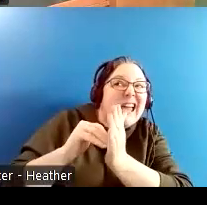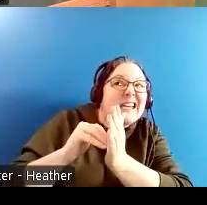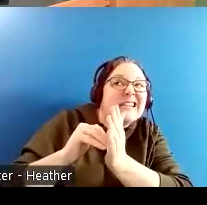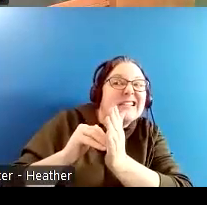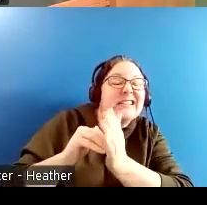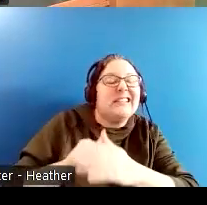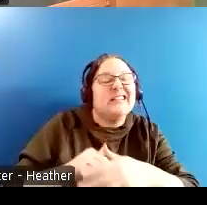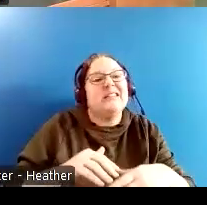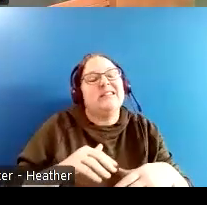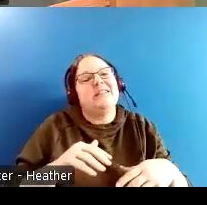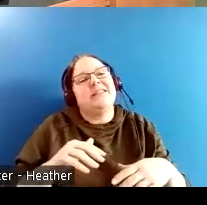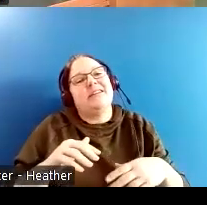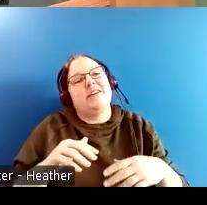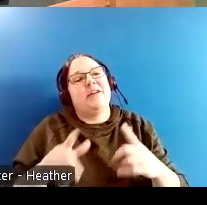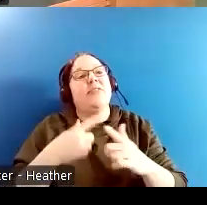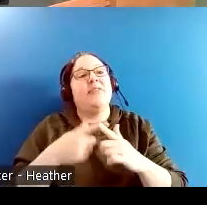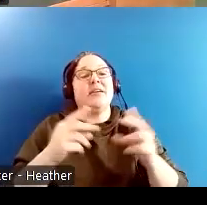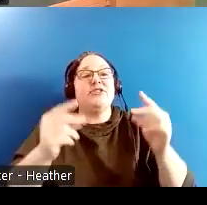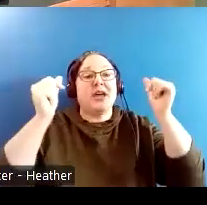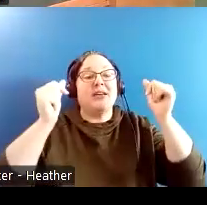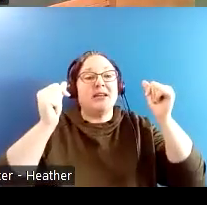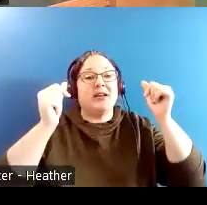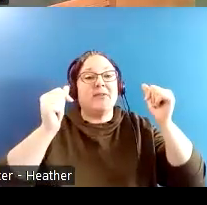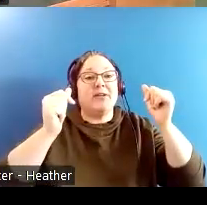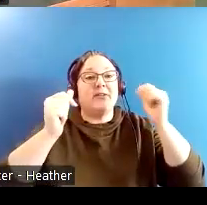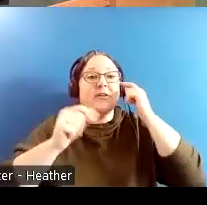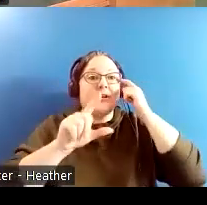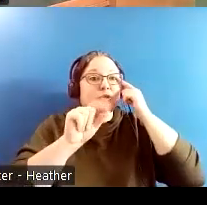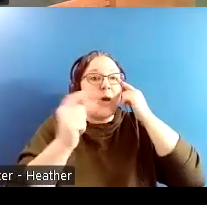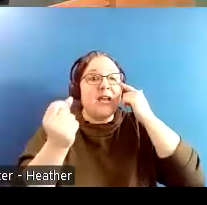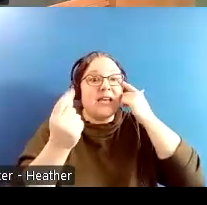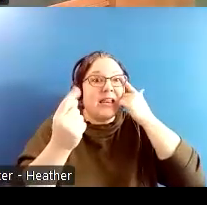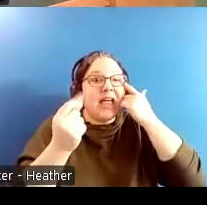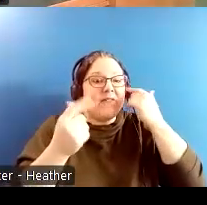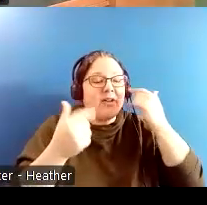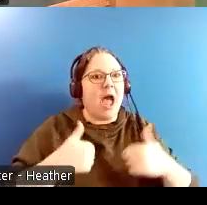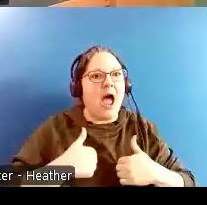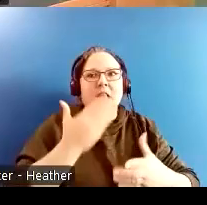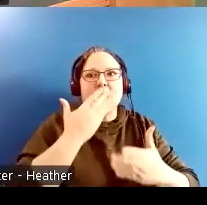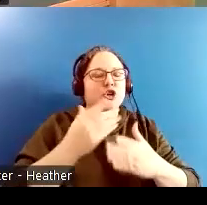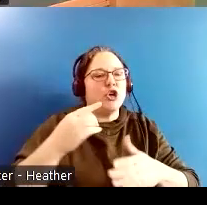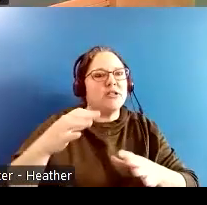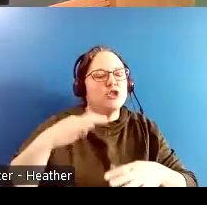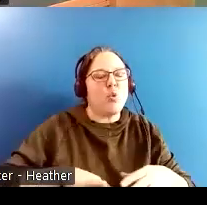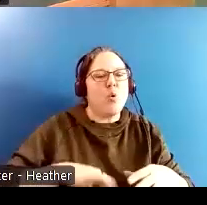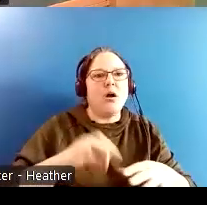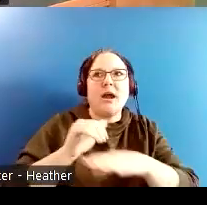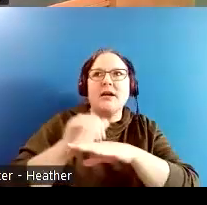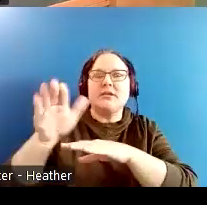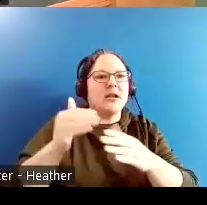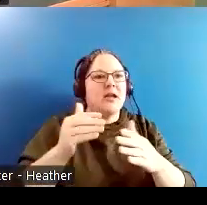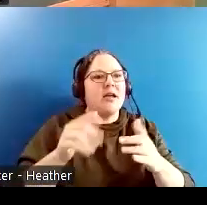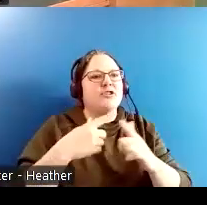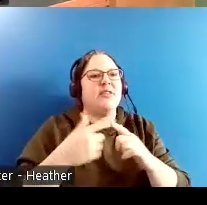25th percentile. And then suddenly in June 2011, we got a first percentile score. Now, basically, the 4 grants were